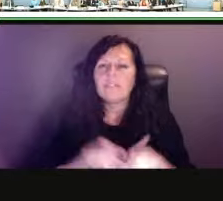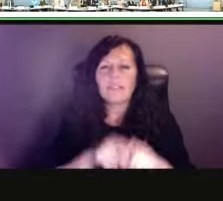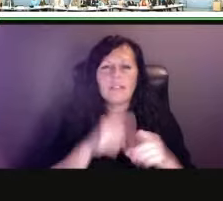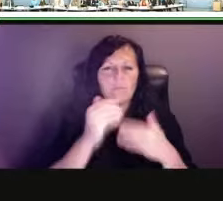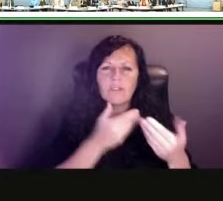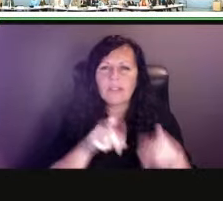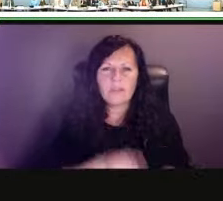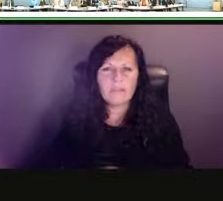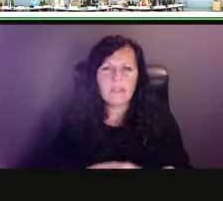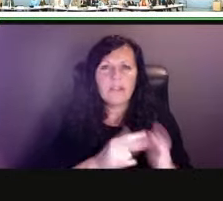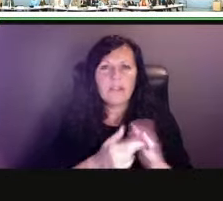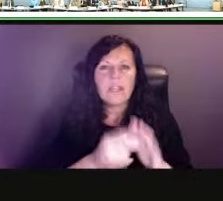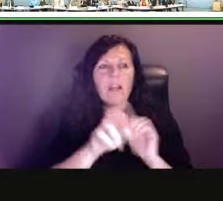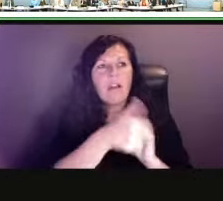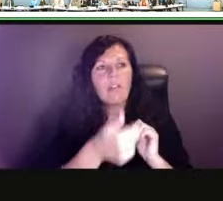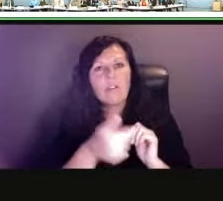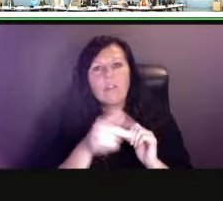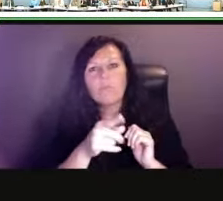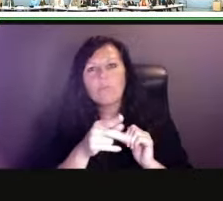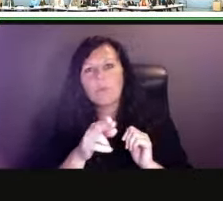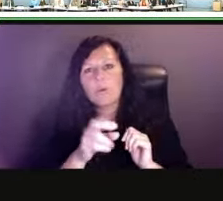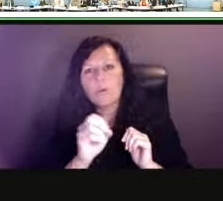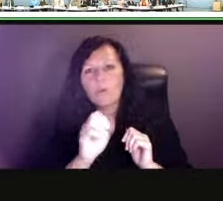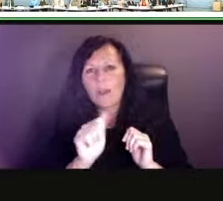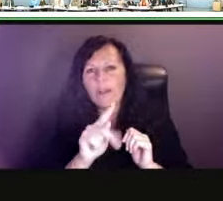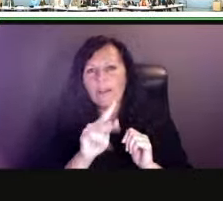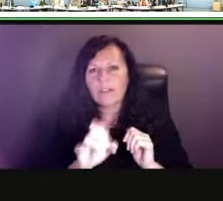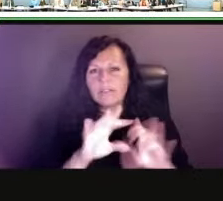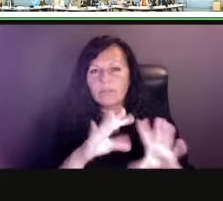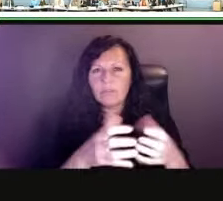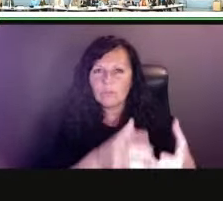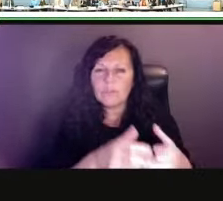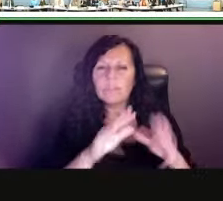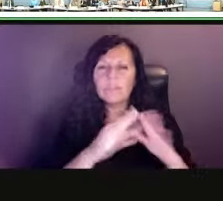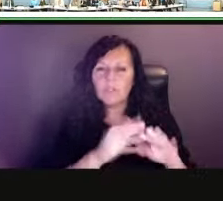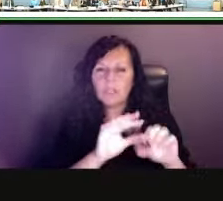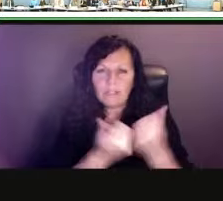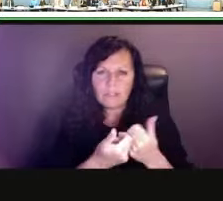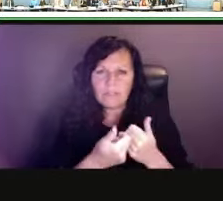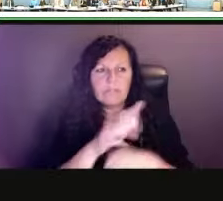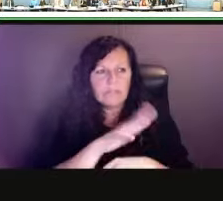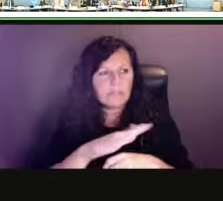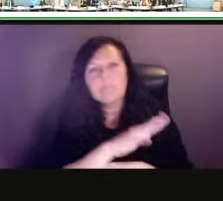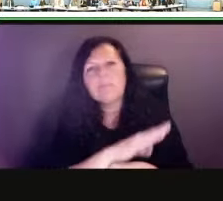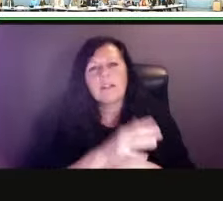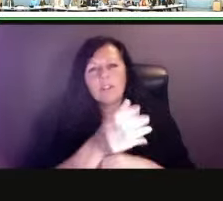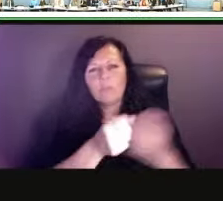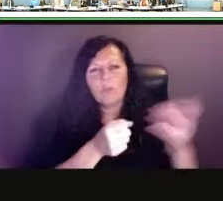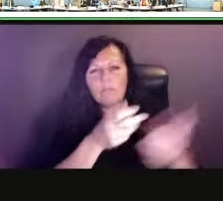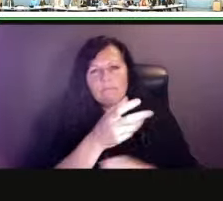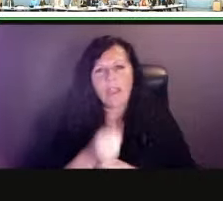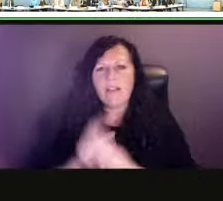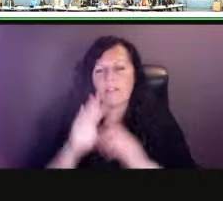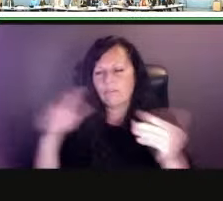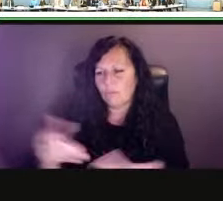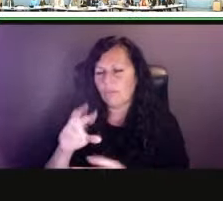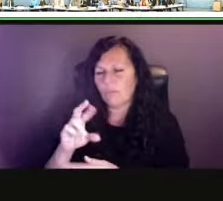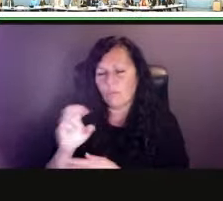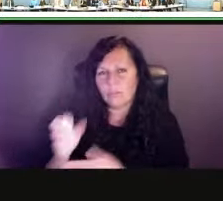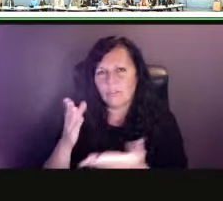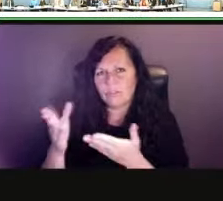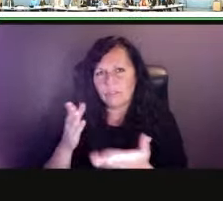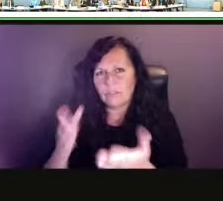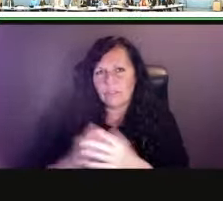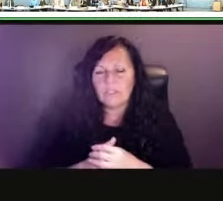pulling back all of your proactive community engagement type units to make sure that you have patrol staff properly. Don't forget, this is all within the context of